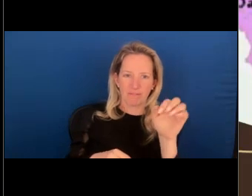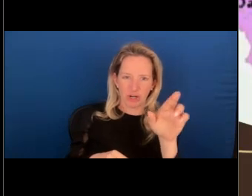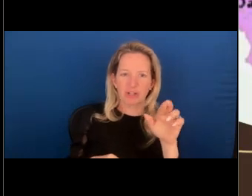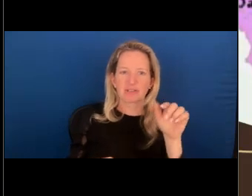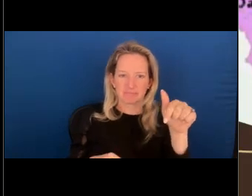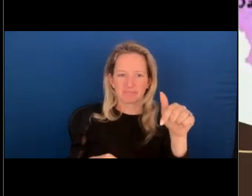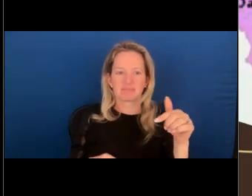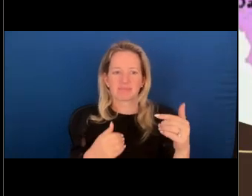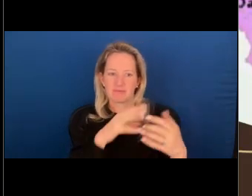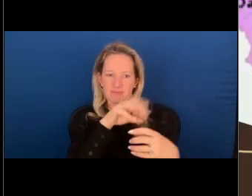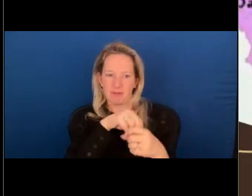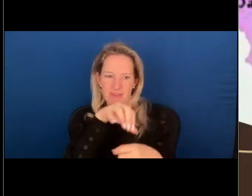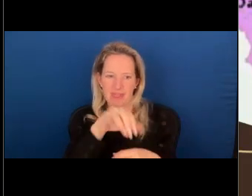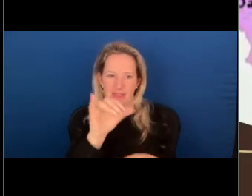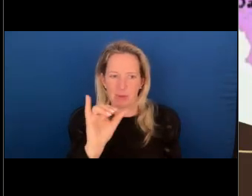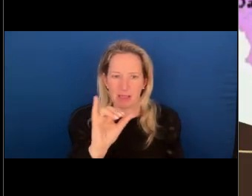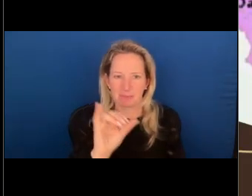well. Next slide, please.